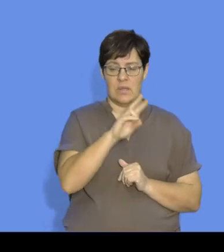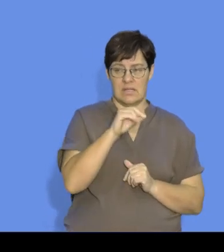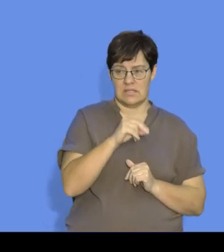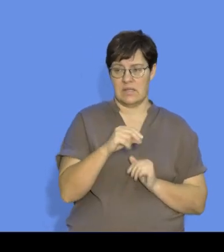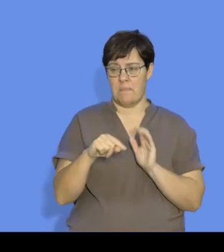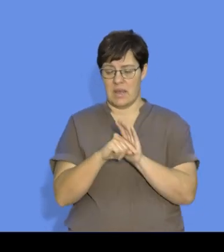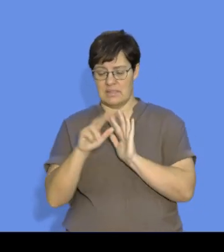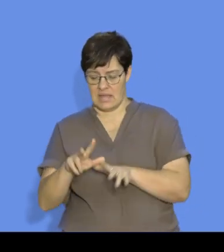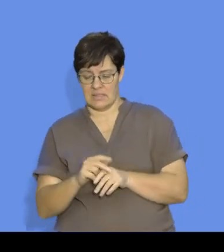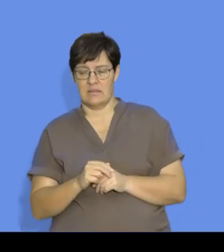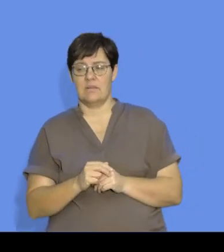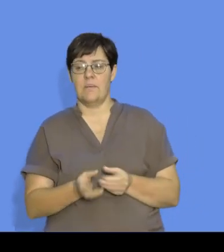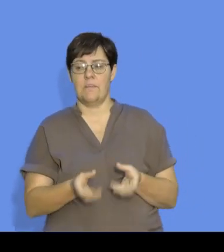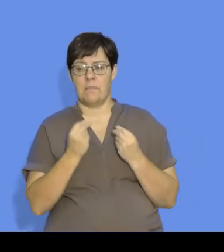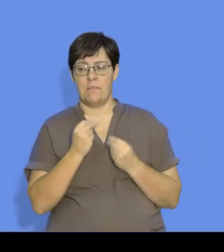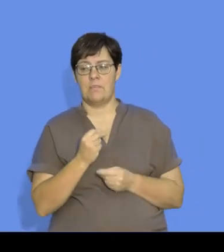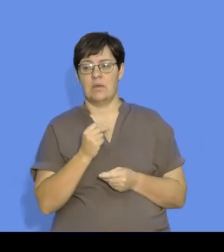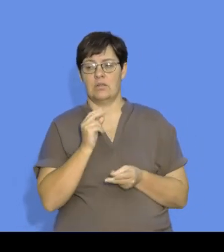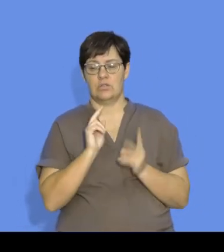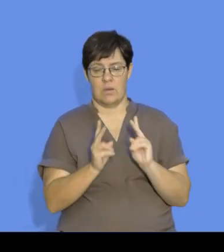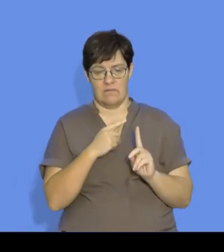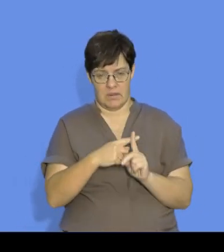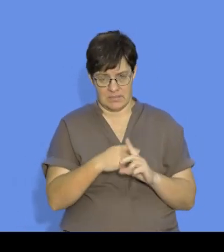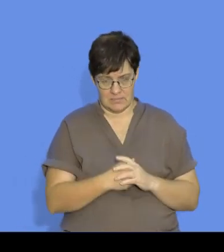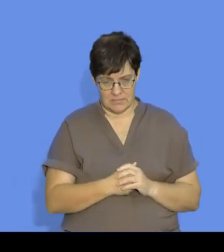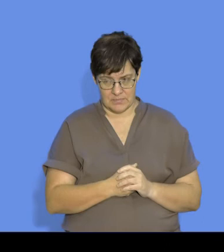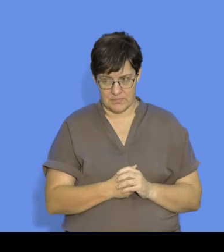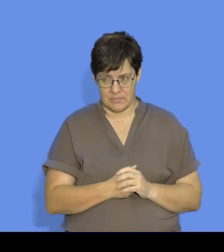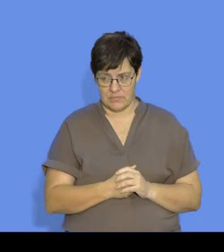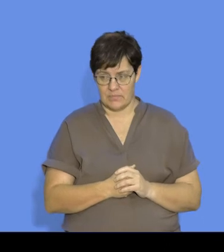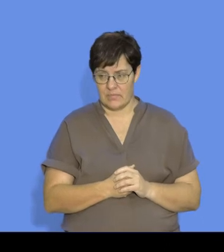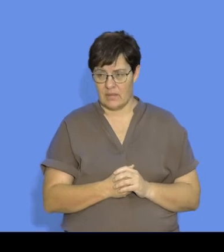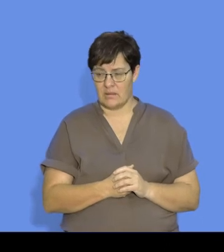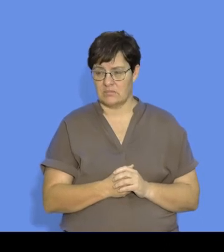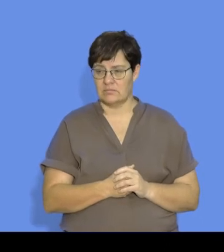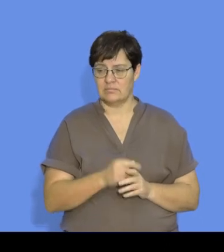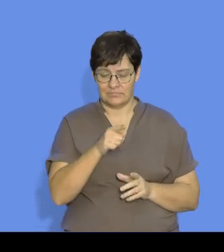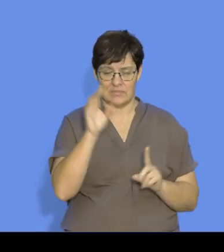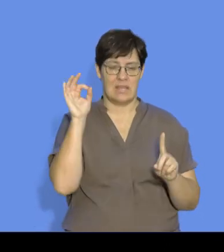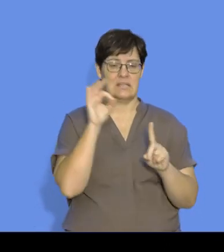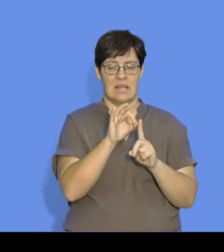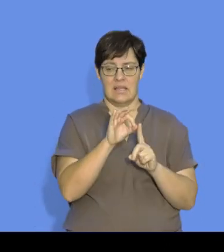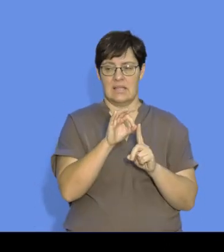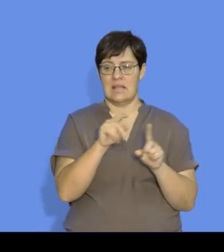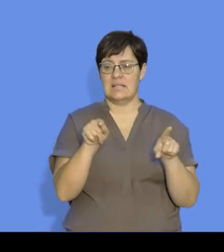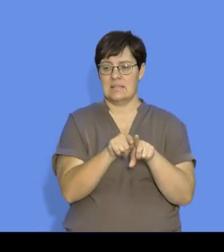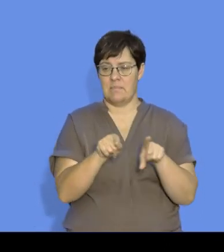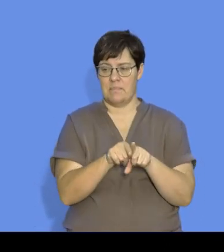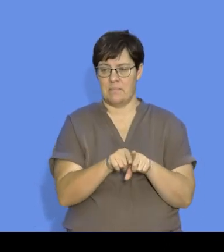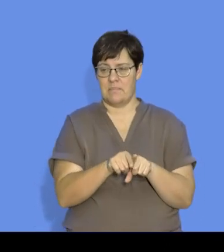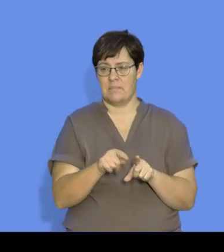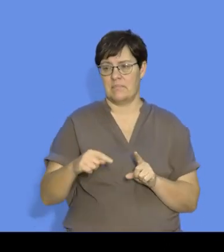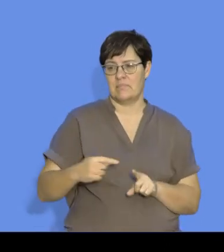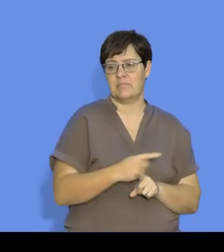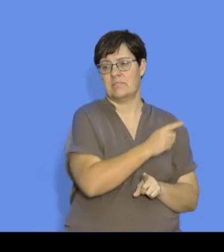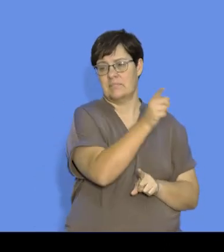And then the 20 will minus the 8, which will give me plus 12, which is exactly the